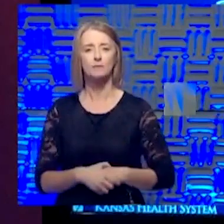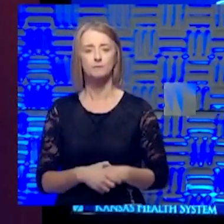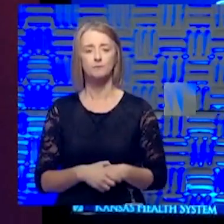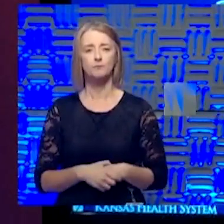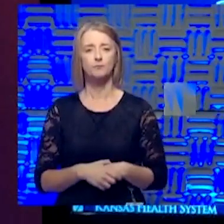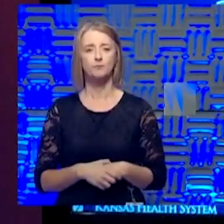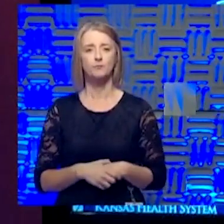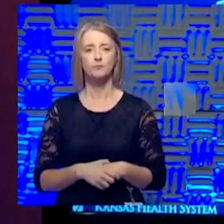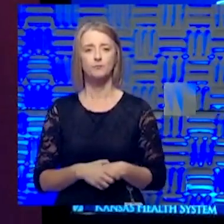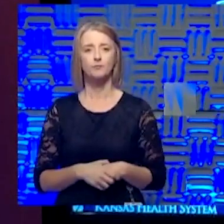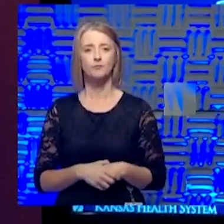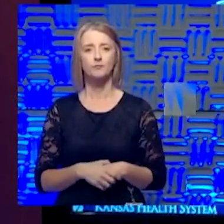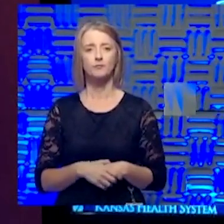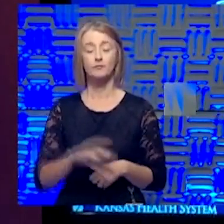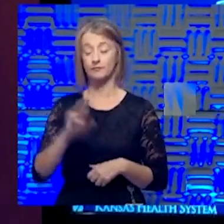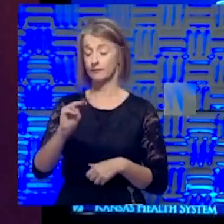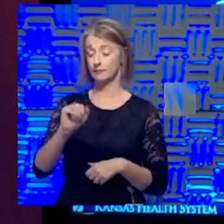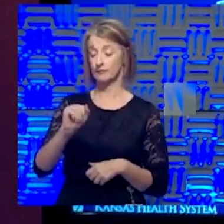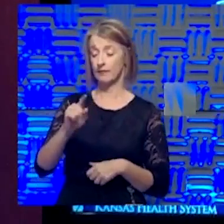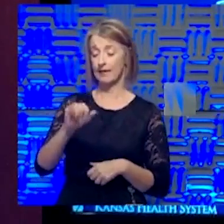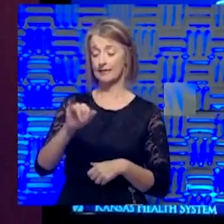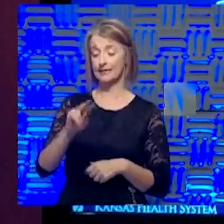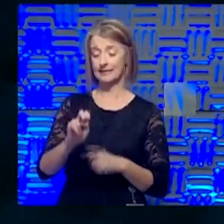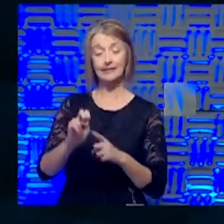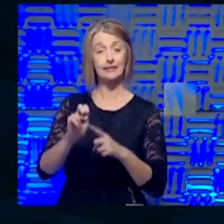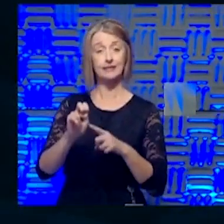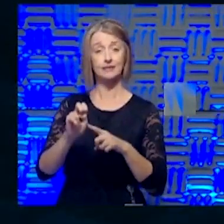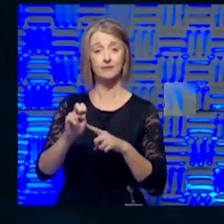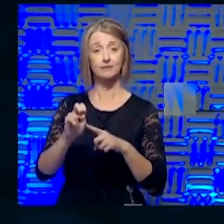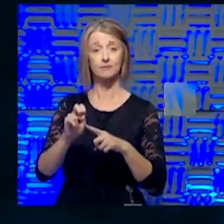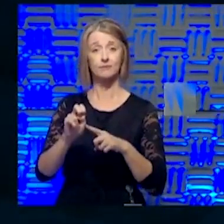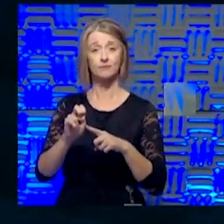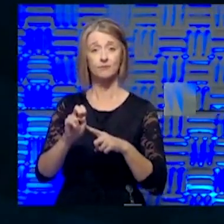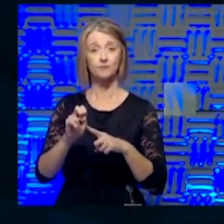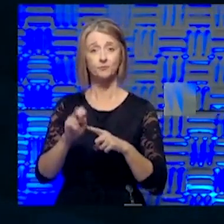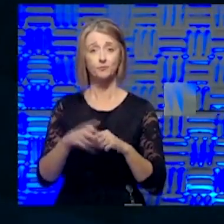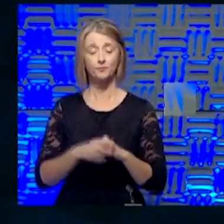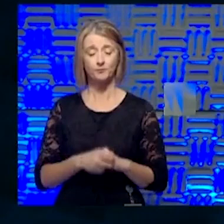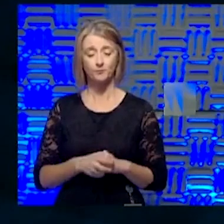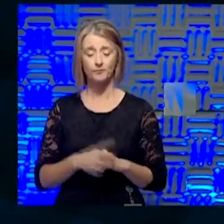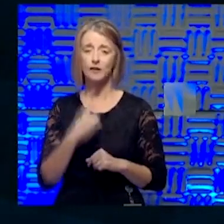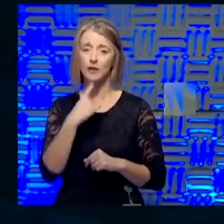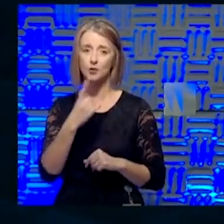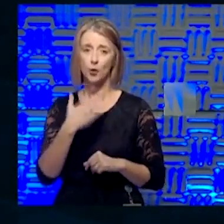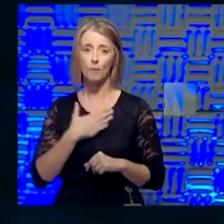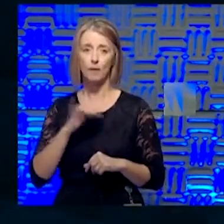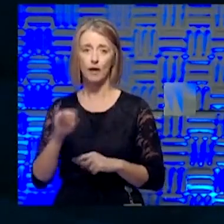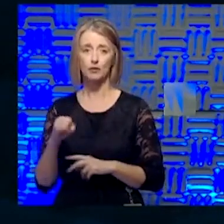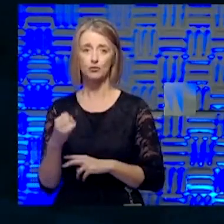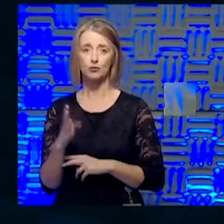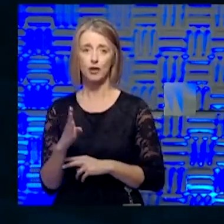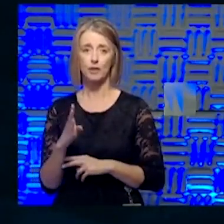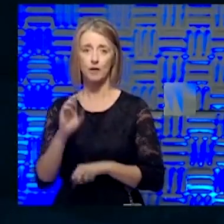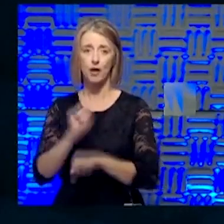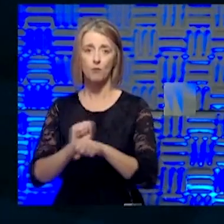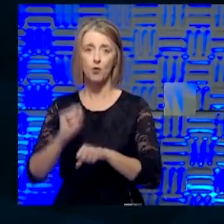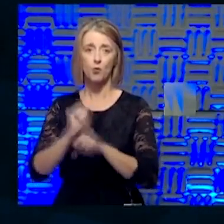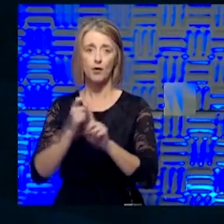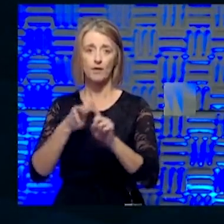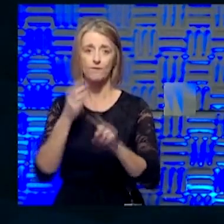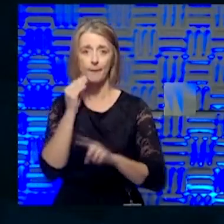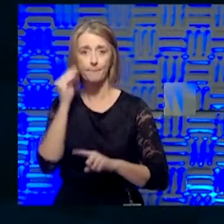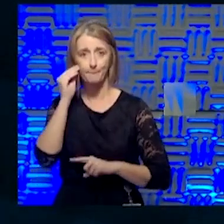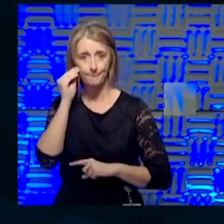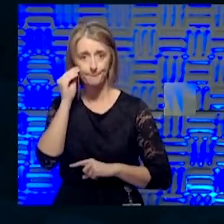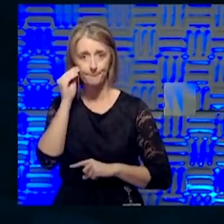Susan, I would say, I said this to my job. I've been working from home.